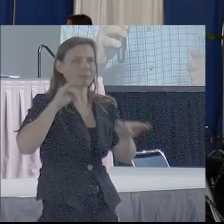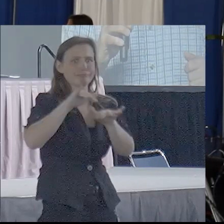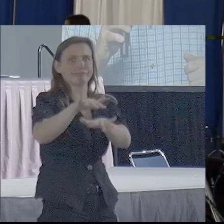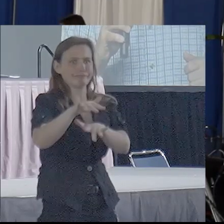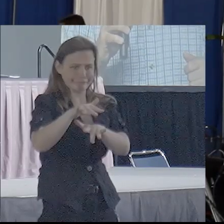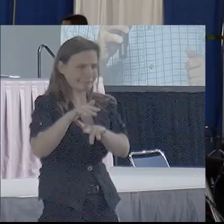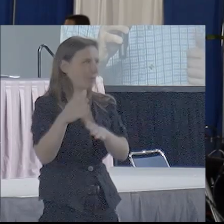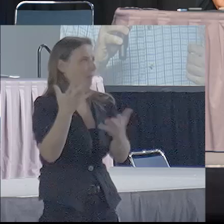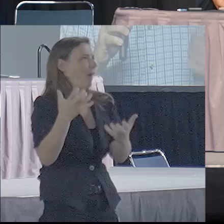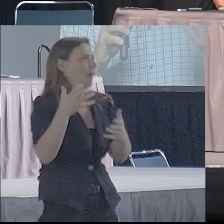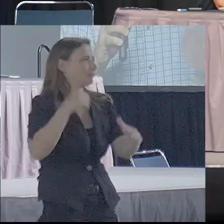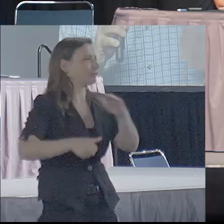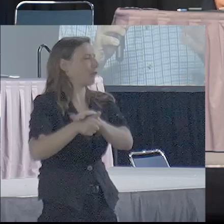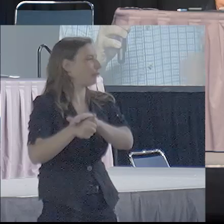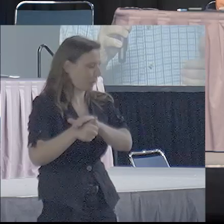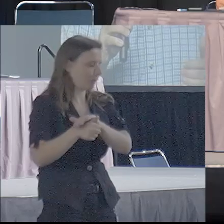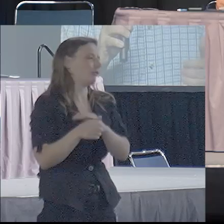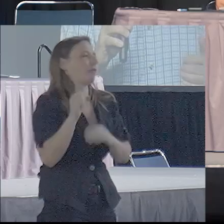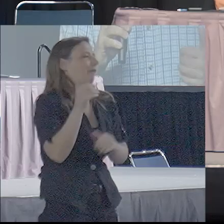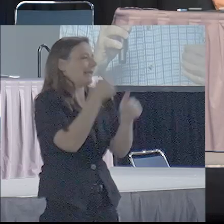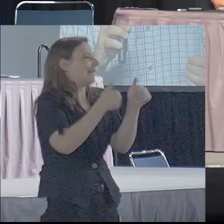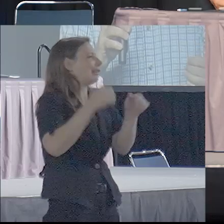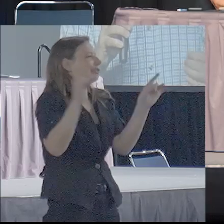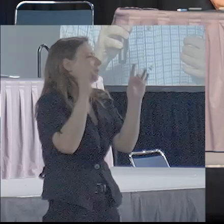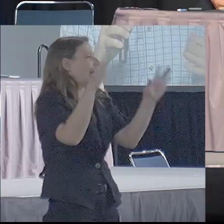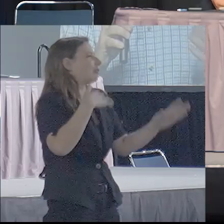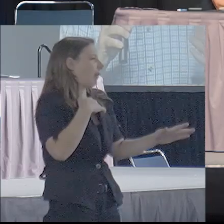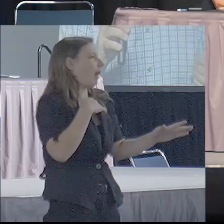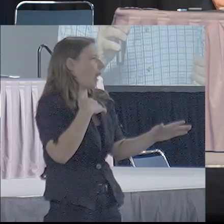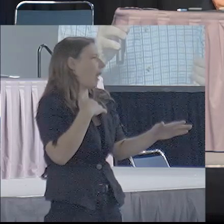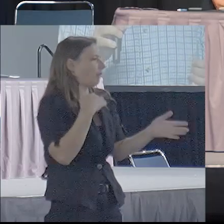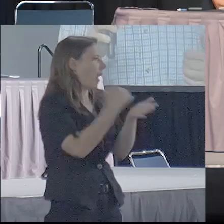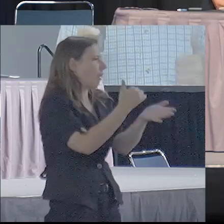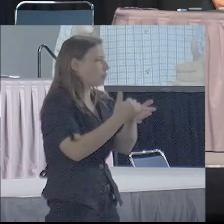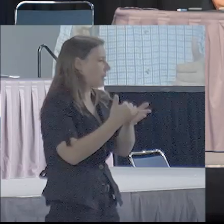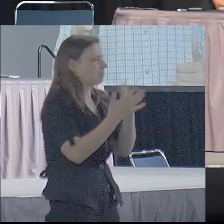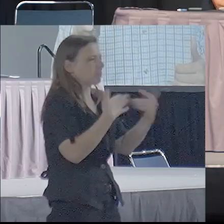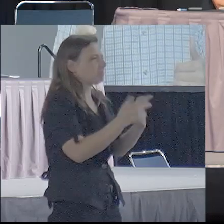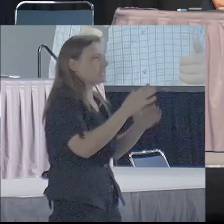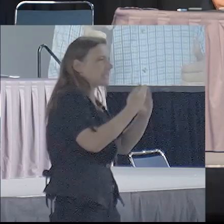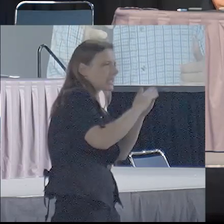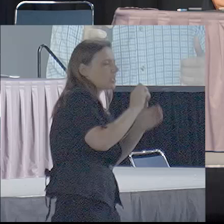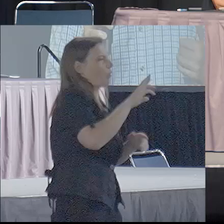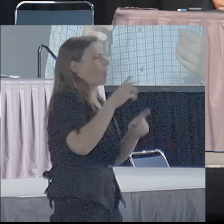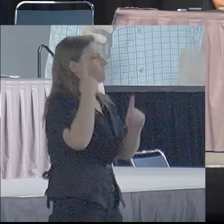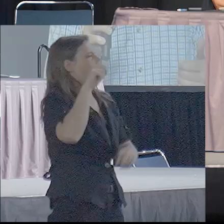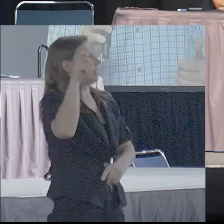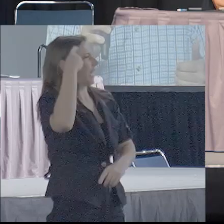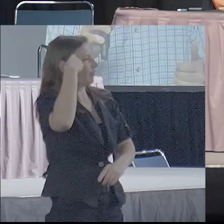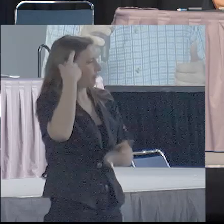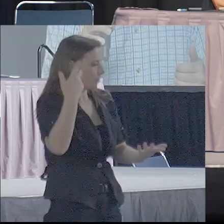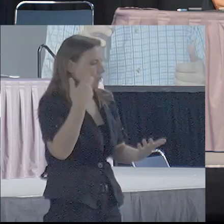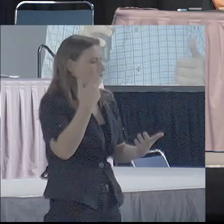shelter. Each one of the disasters that I've staffed, whether at the city level or at the governor's level, has been a